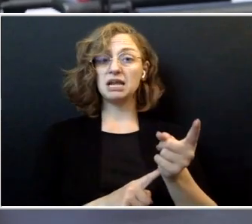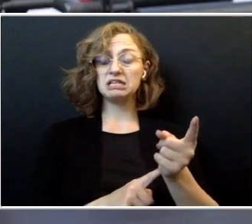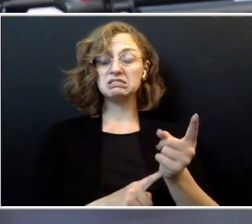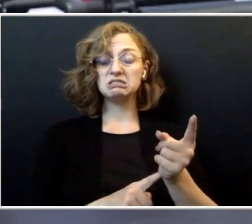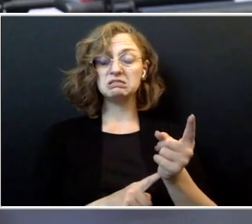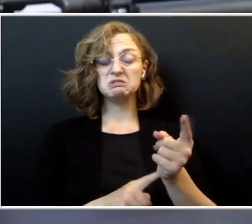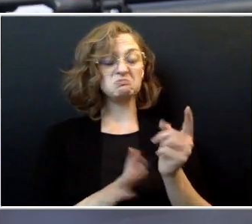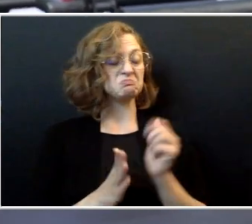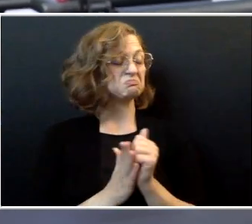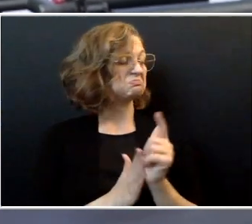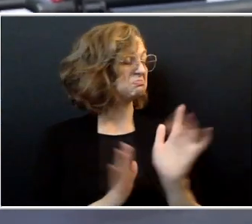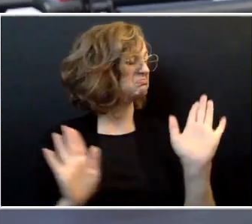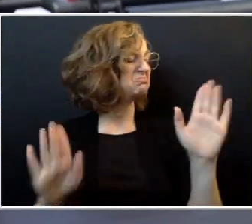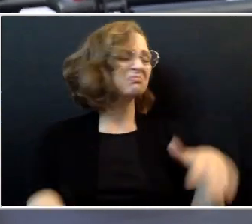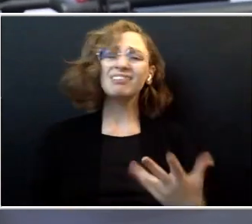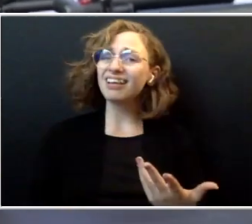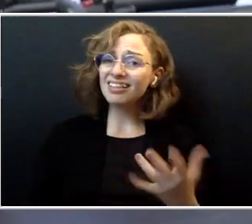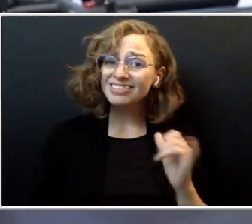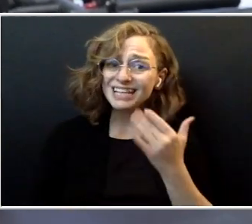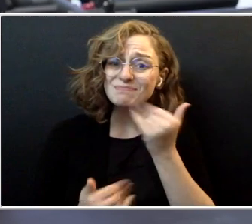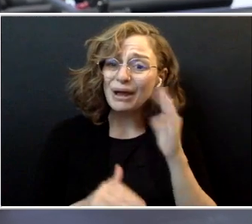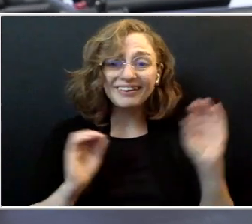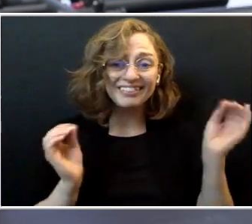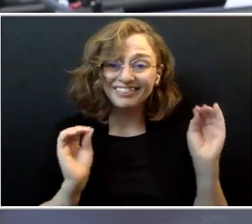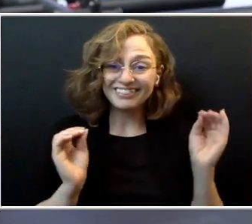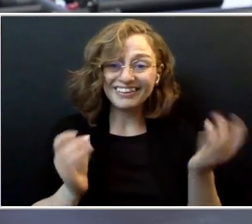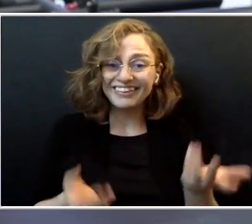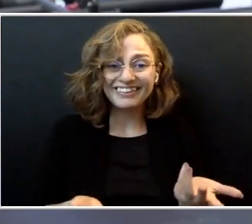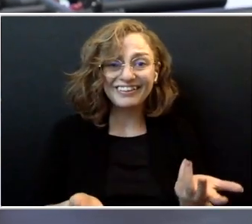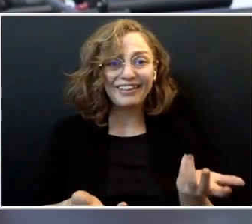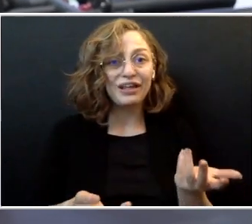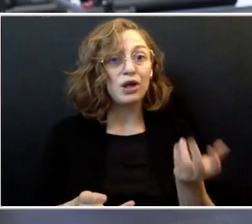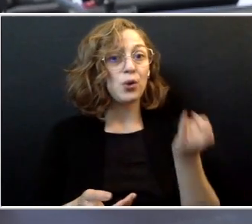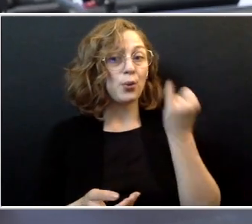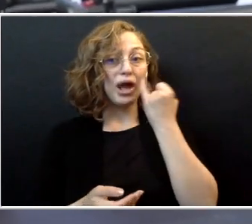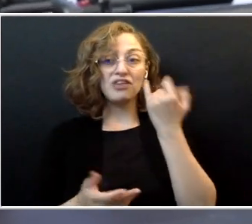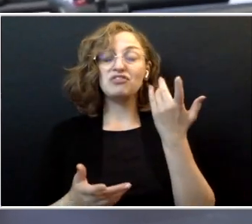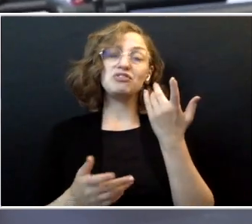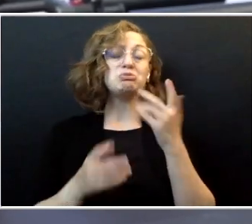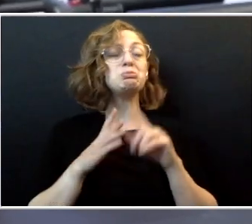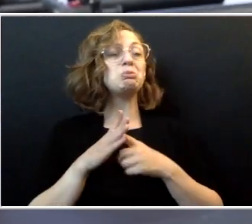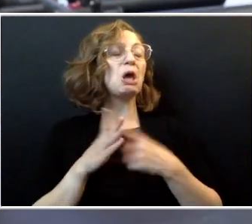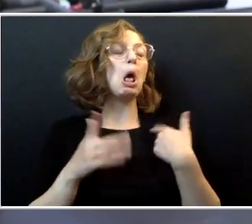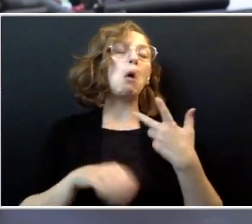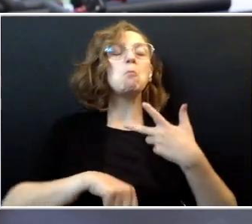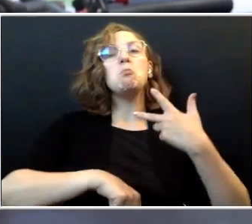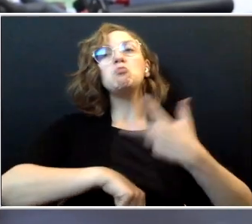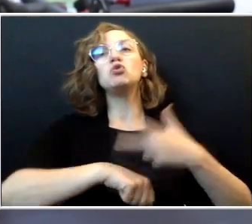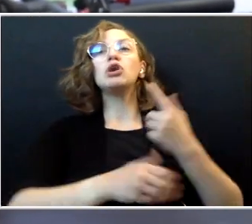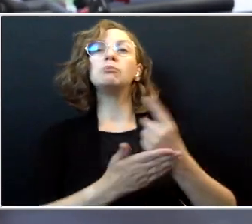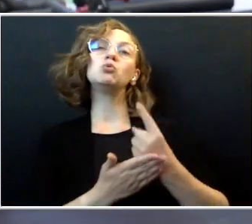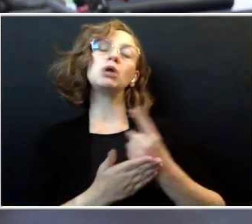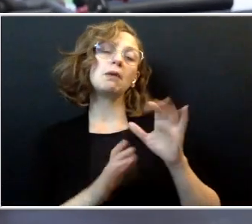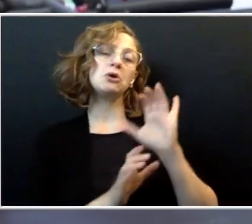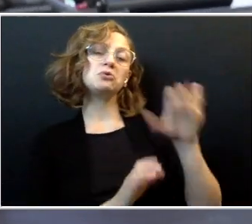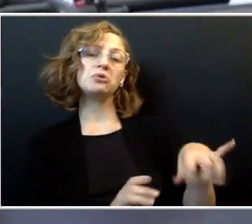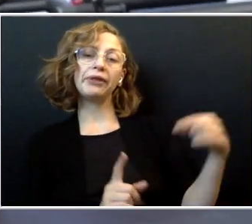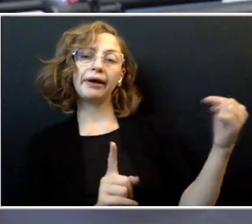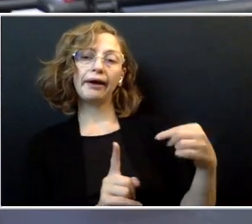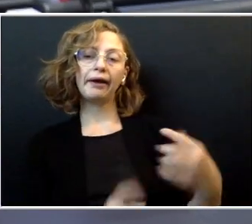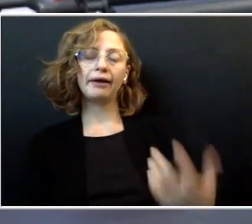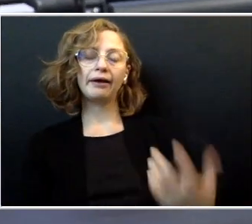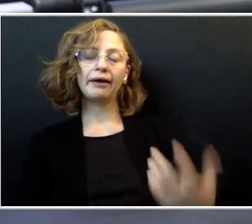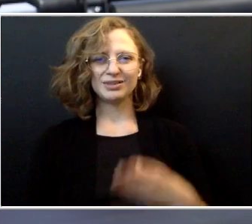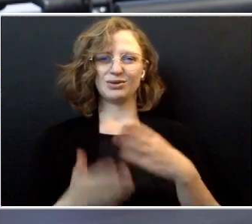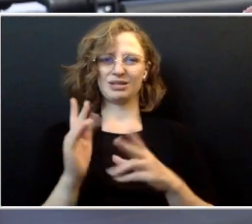that 3 times a week, or whatever is going to work for you and for your goals. So just not, some people get intimidated by the big picture